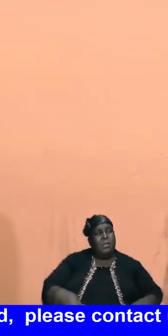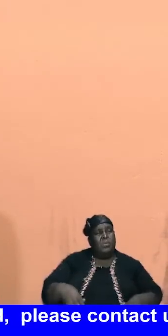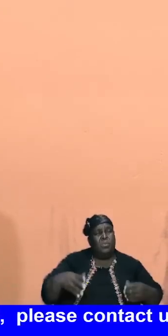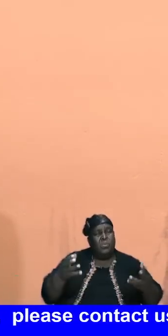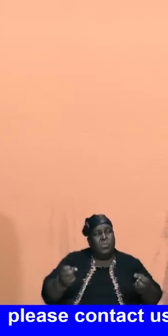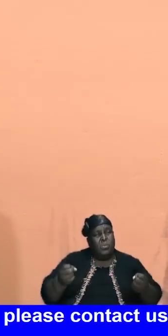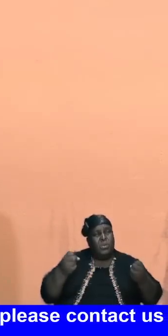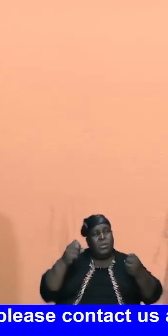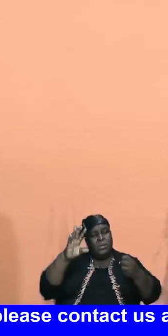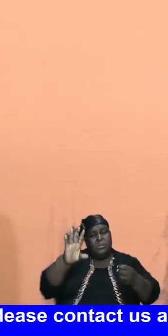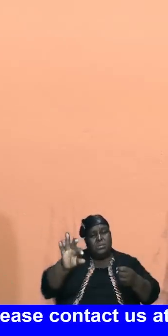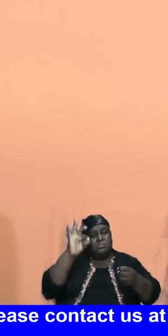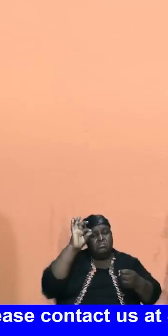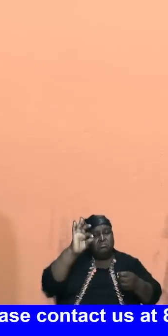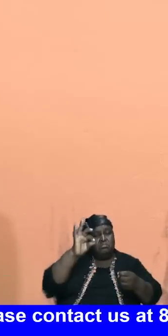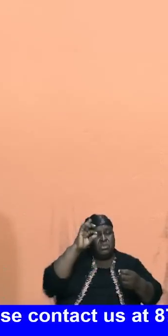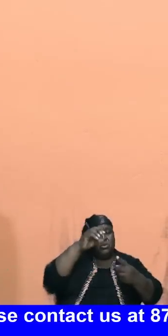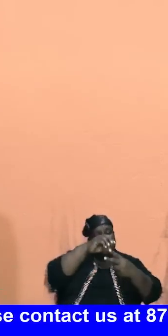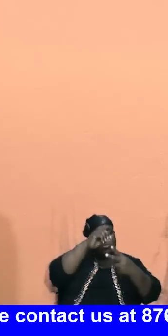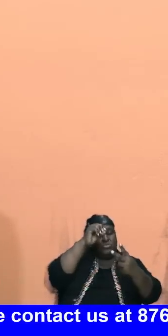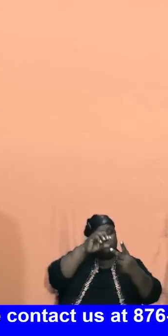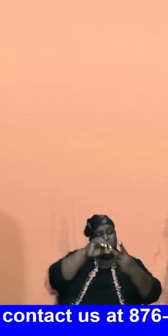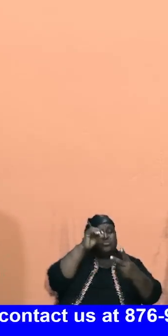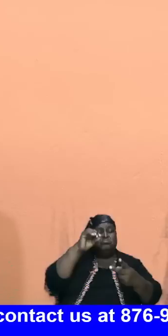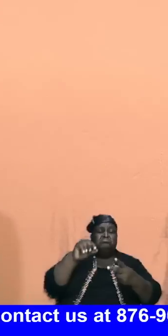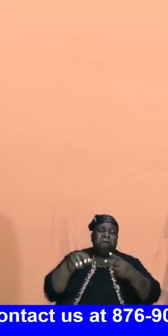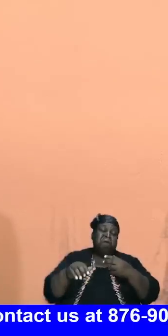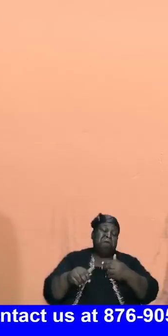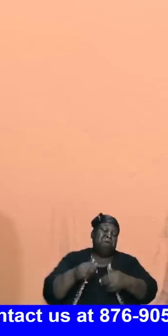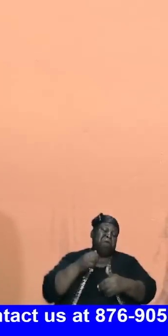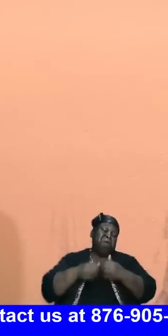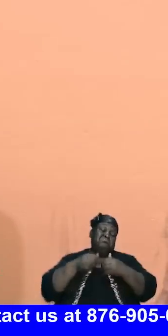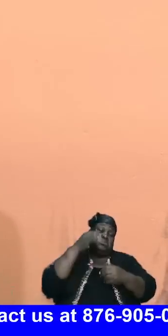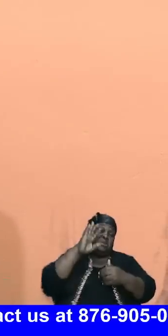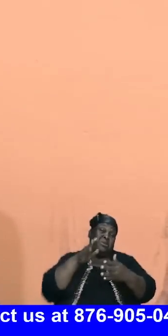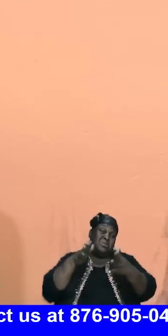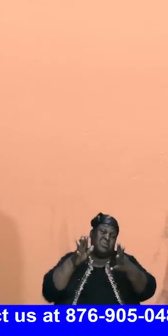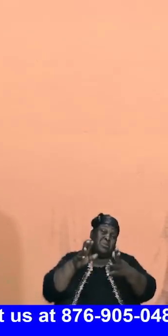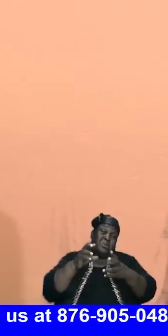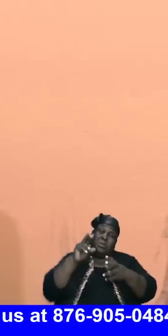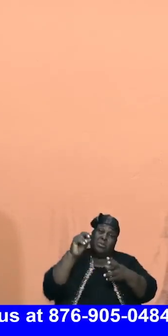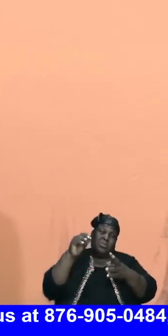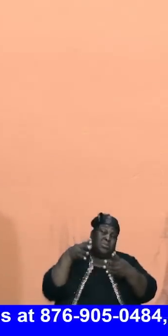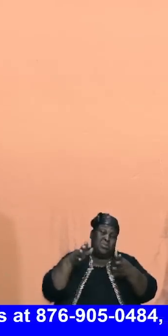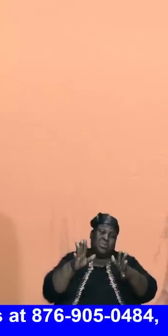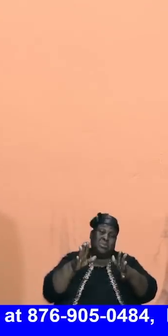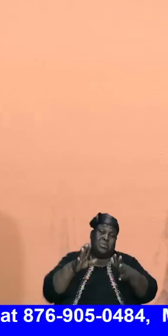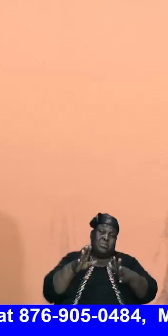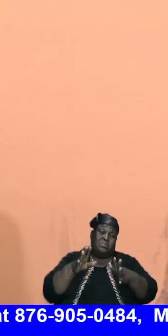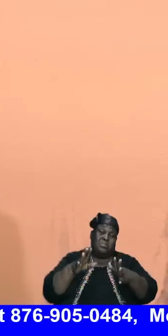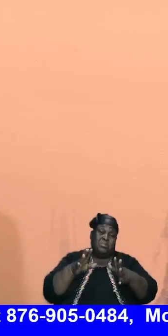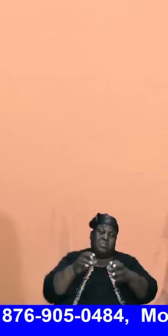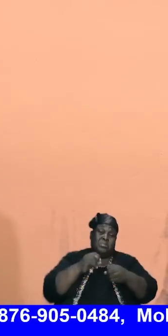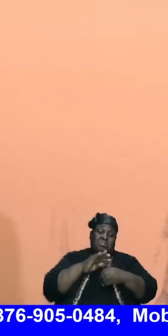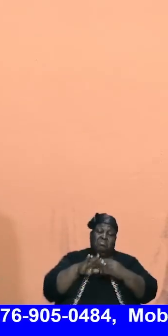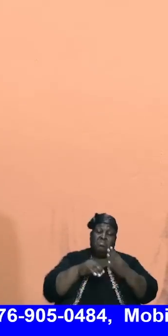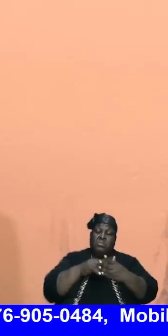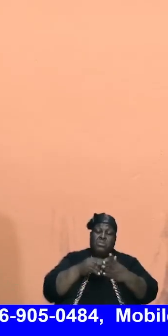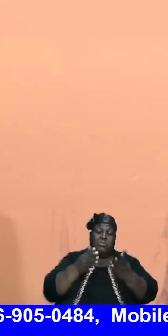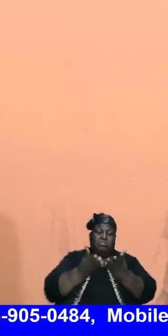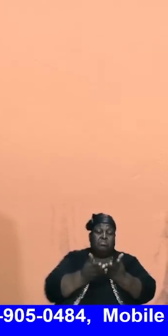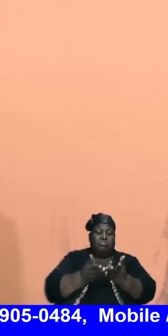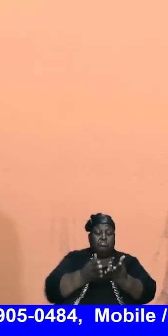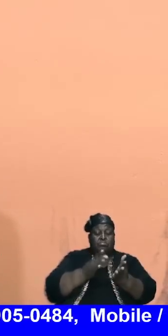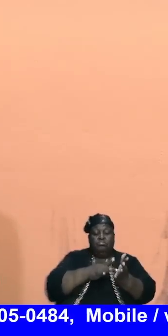what they want. But it's either God's way or no way. If we I'd accept the whole book or none of the book.